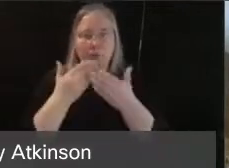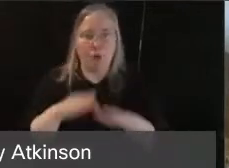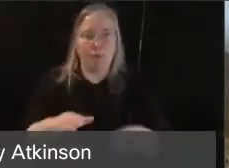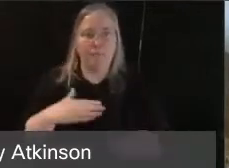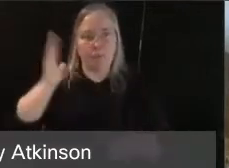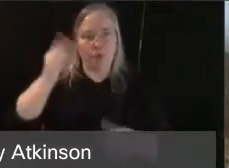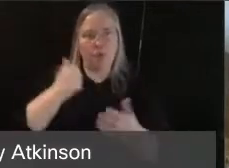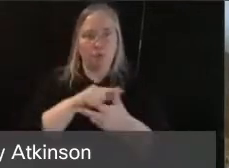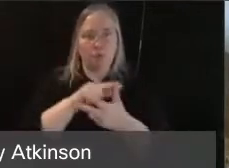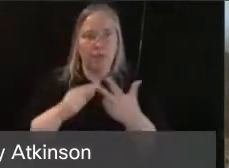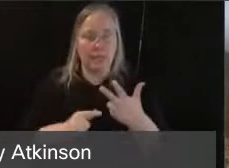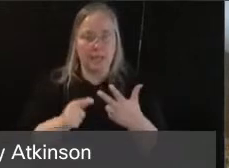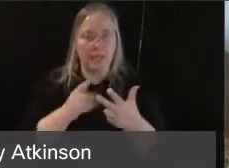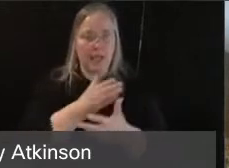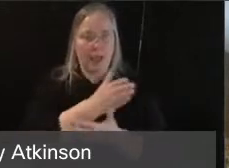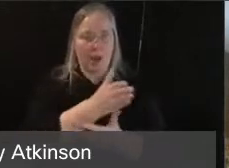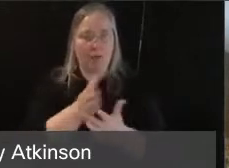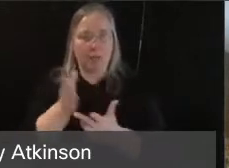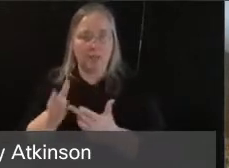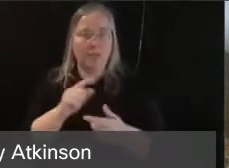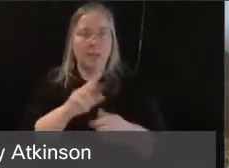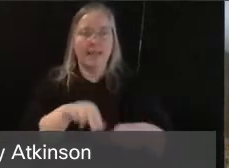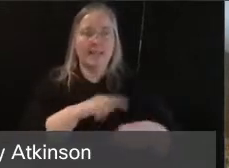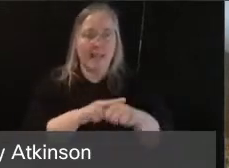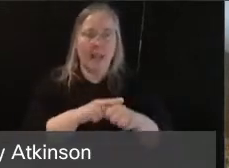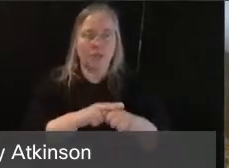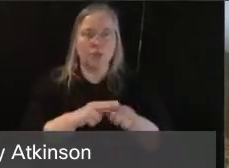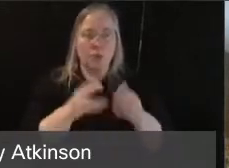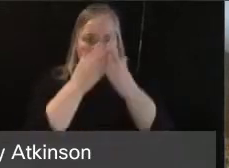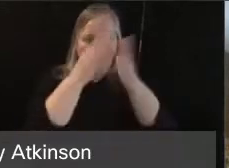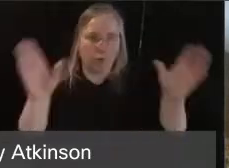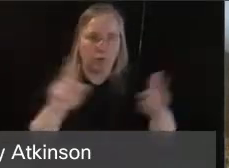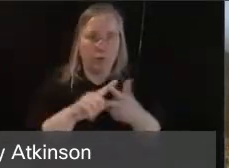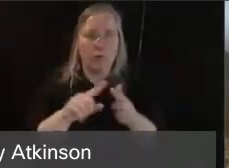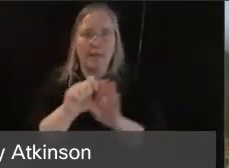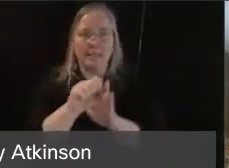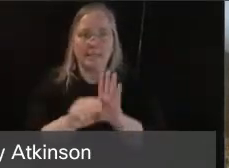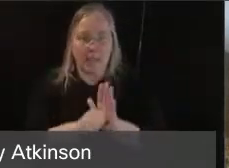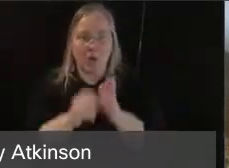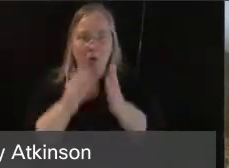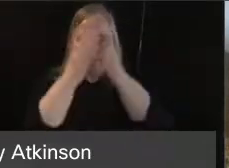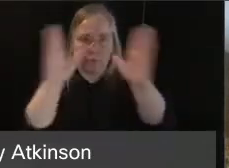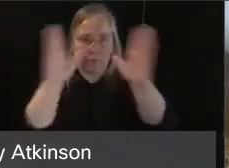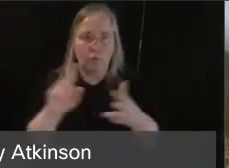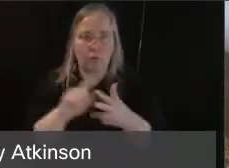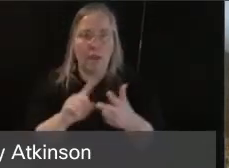our national overview, a state overview, and then our forecast for the state of Maryland.